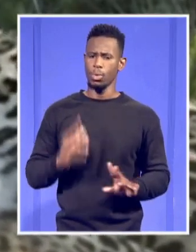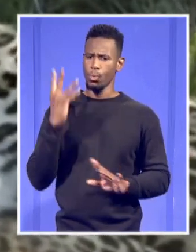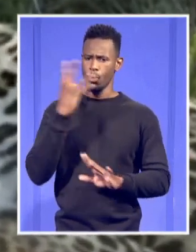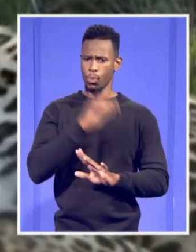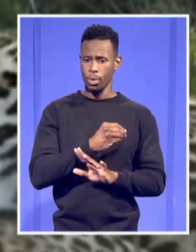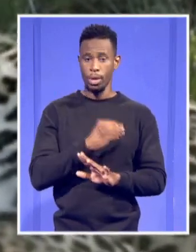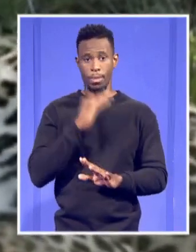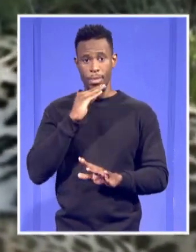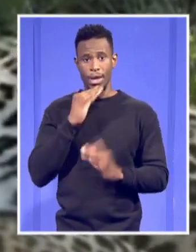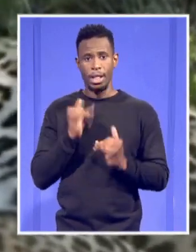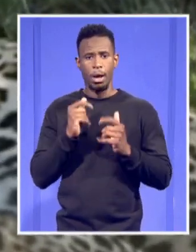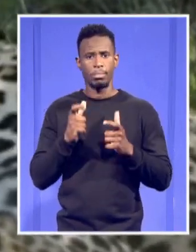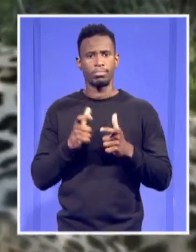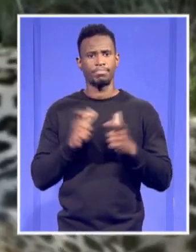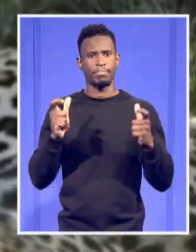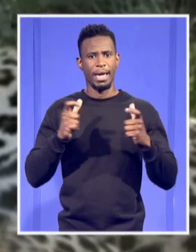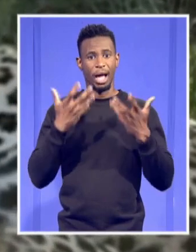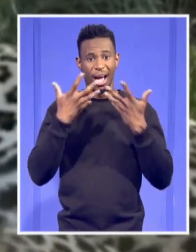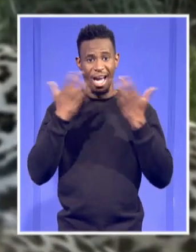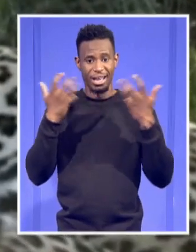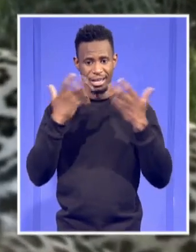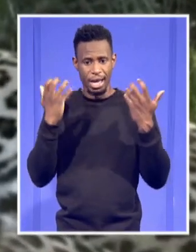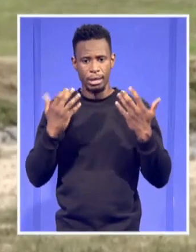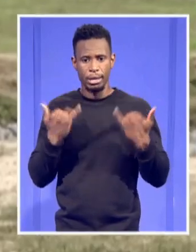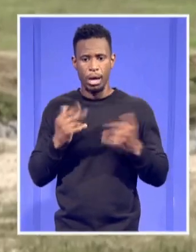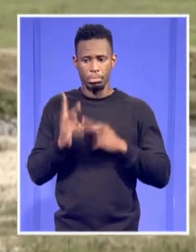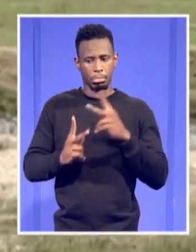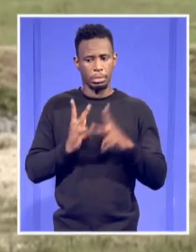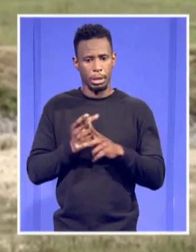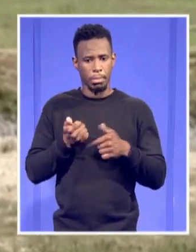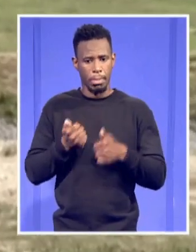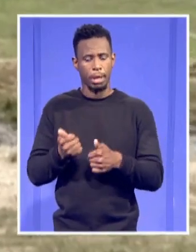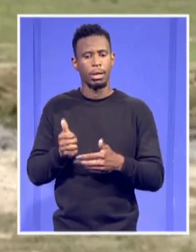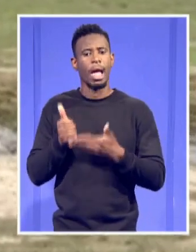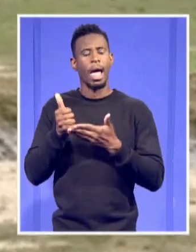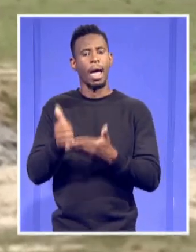big cats is also seen as crucial for the ecosystem.